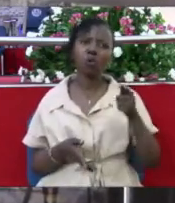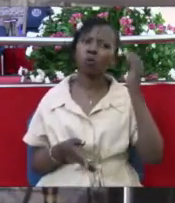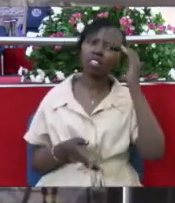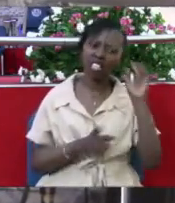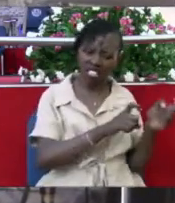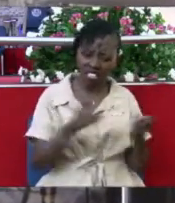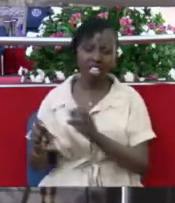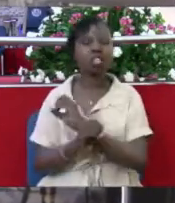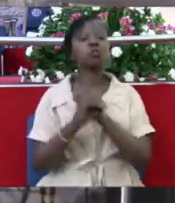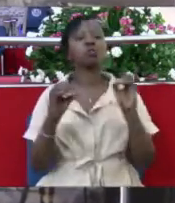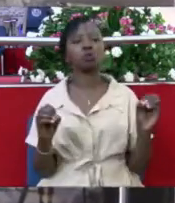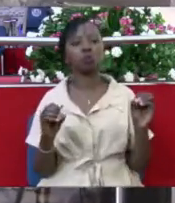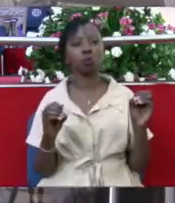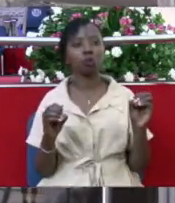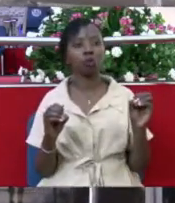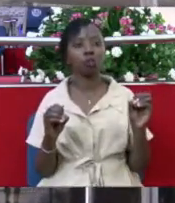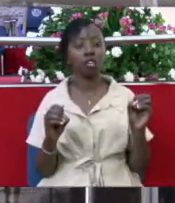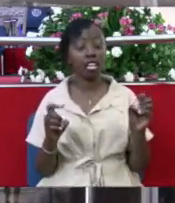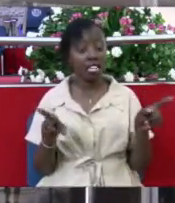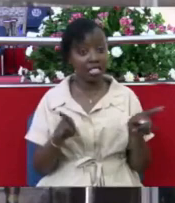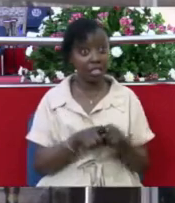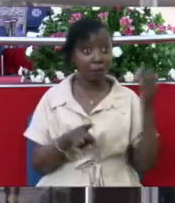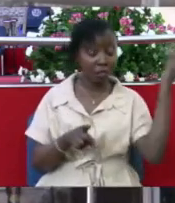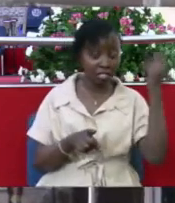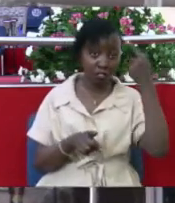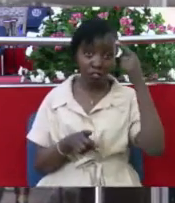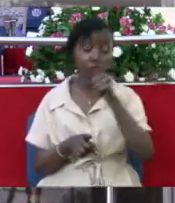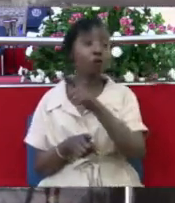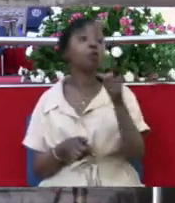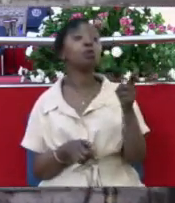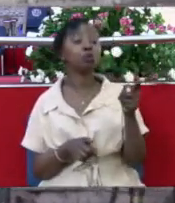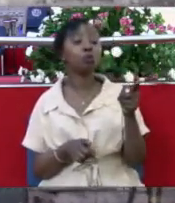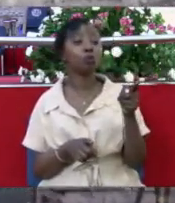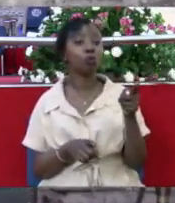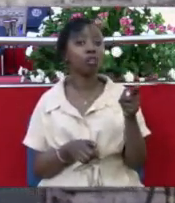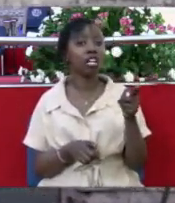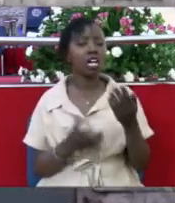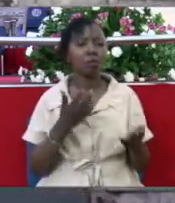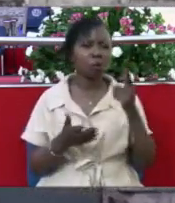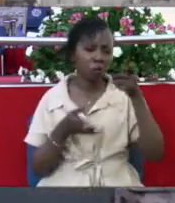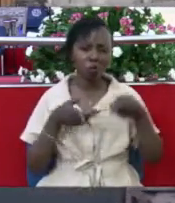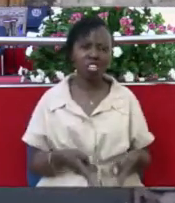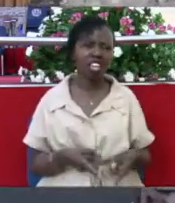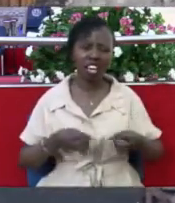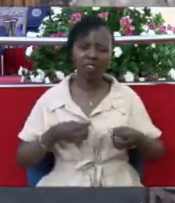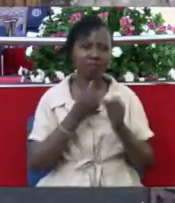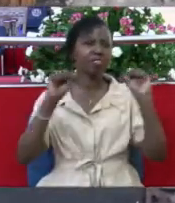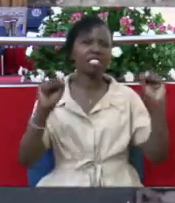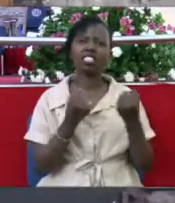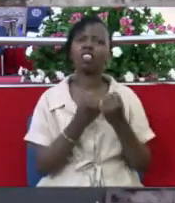lakini unadhania haujaondoka. This is especially for you. Hii sasa, wewe ndio inaongezea. And you're here, you're not even born again. Na wewe uko hapa, hata